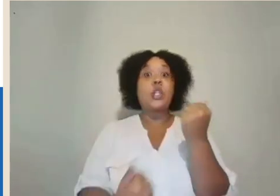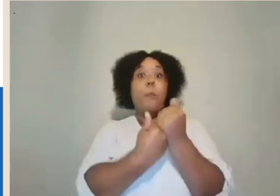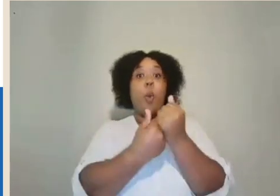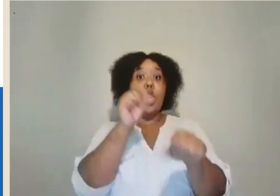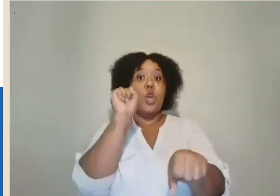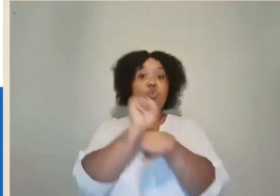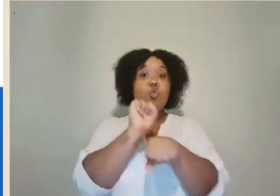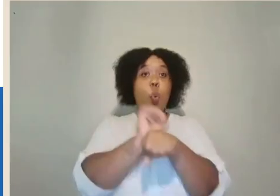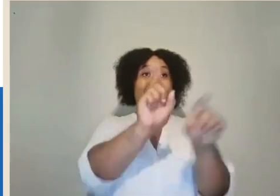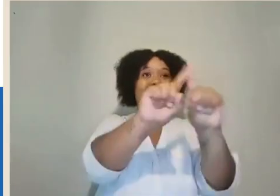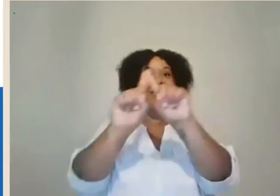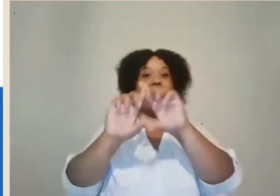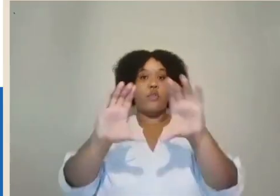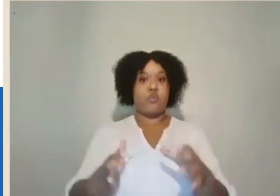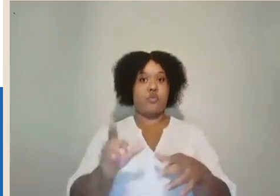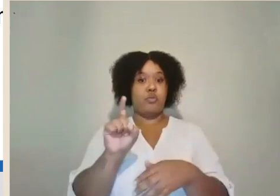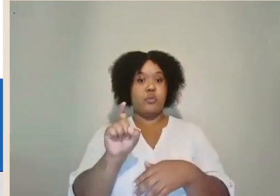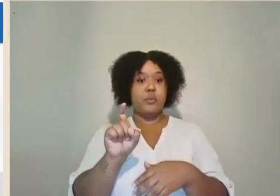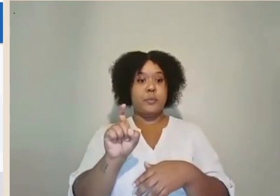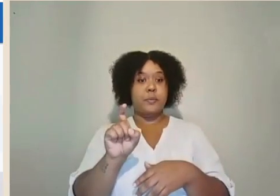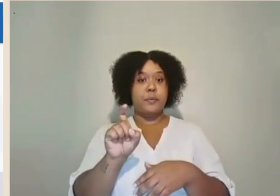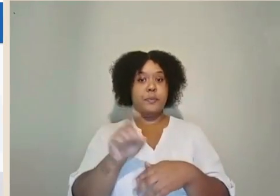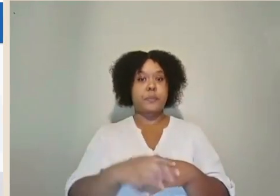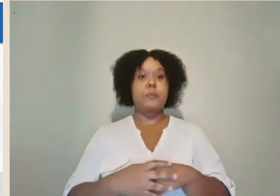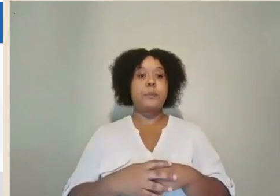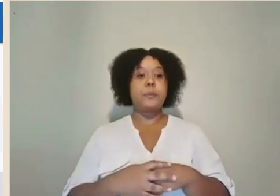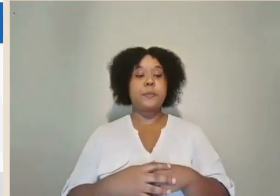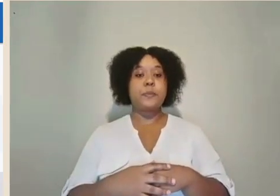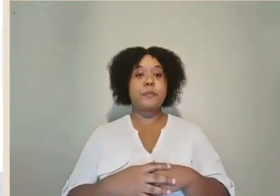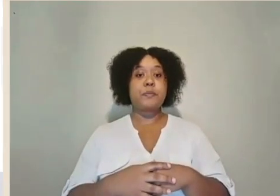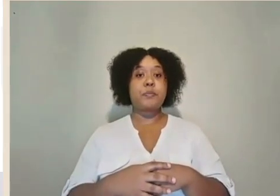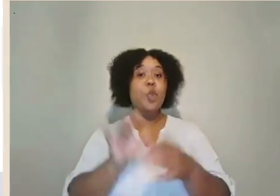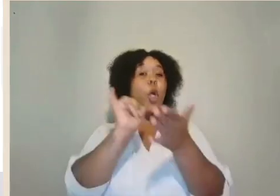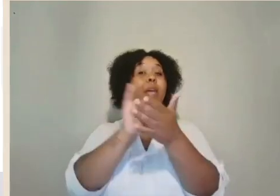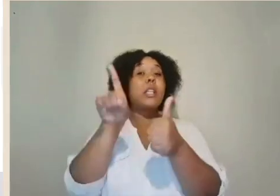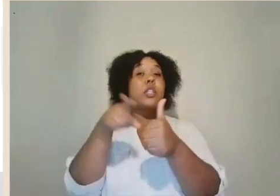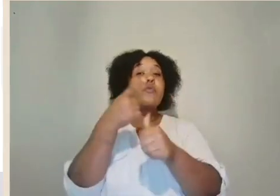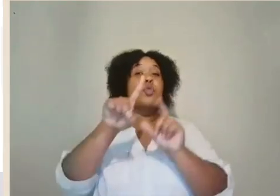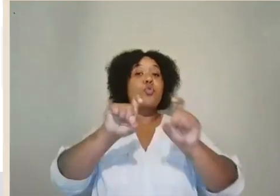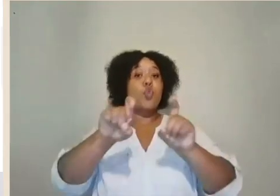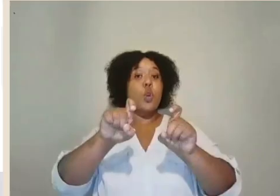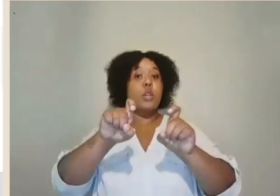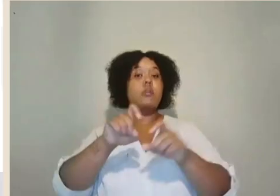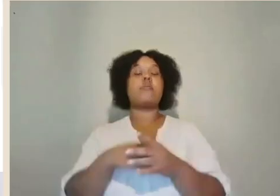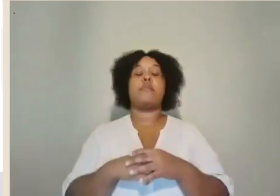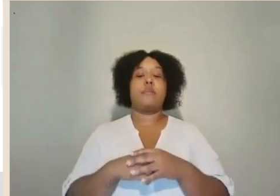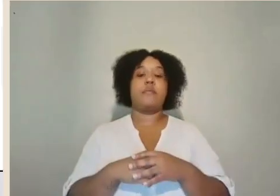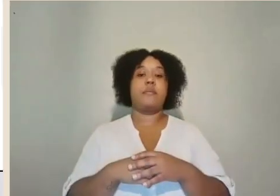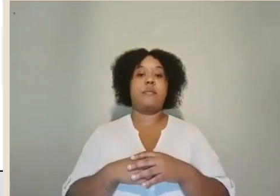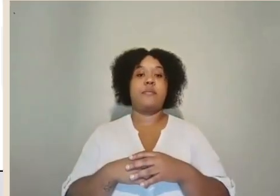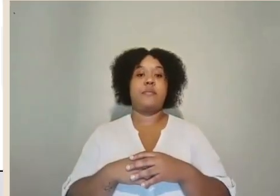into different organizations, or what will happen to students? So that is the first question I'm going to ask you here via